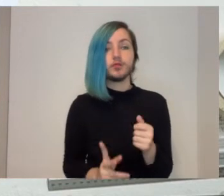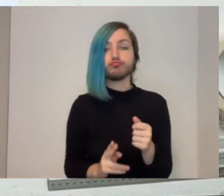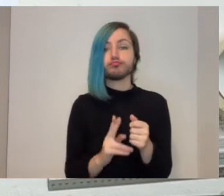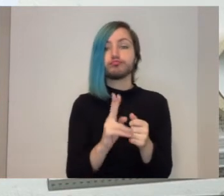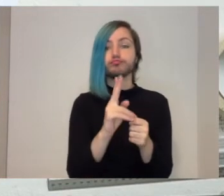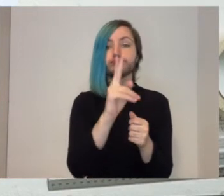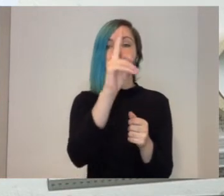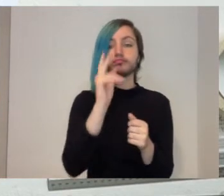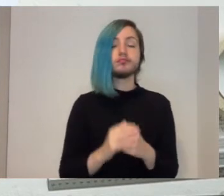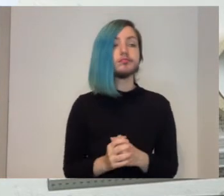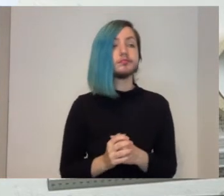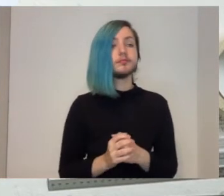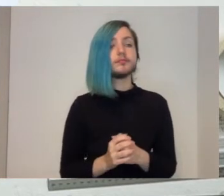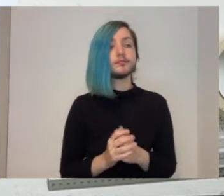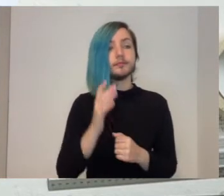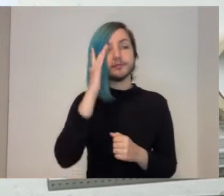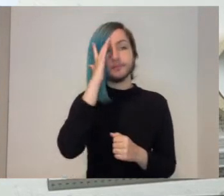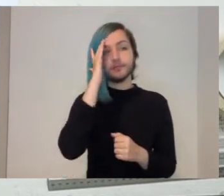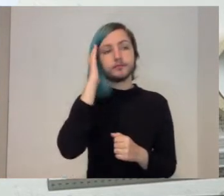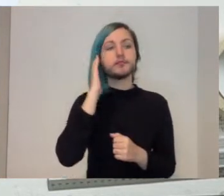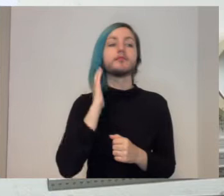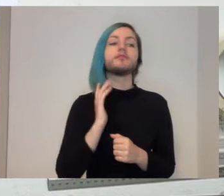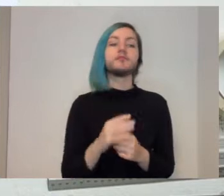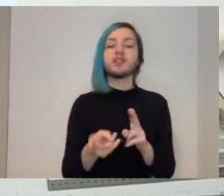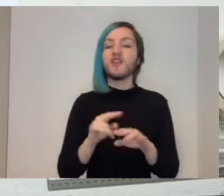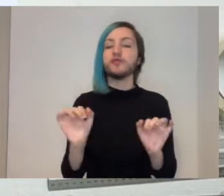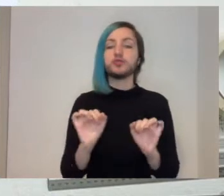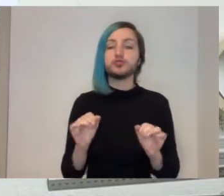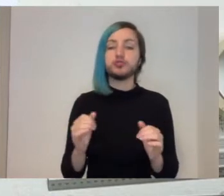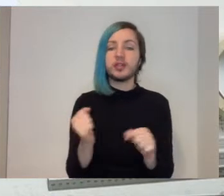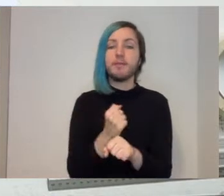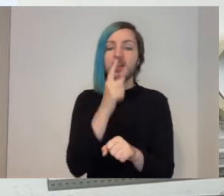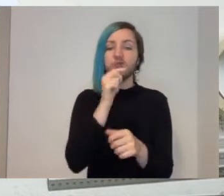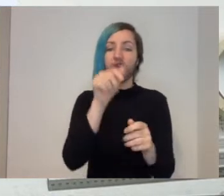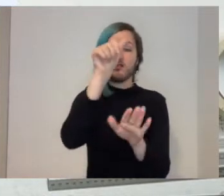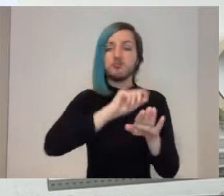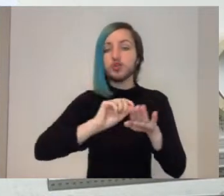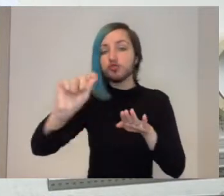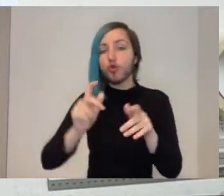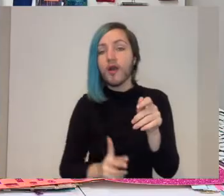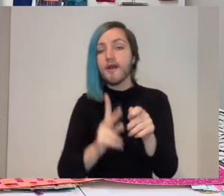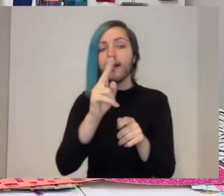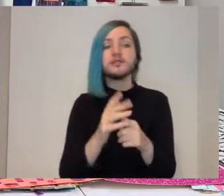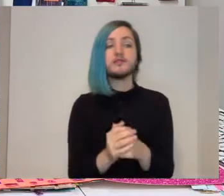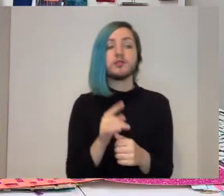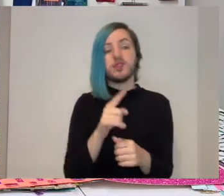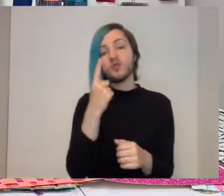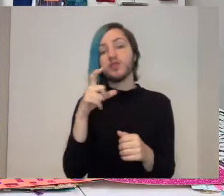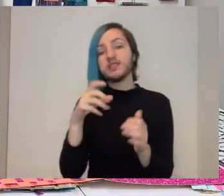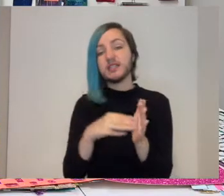along the drawn lines if you don't already have them made. So that one's 1 centimetre